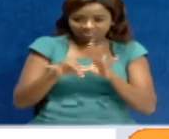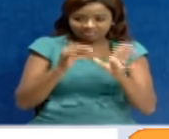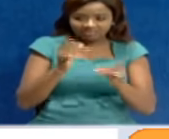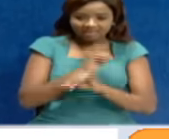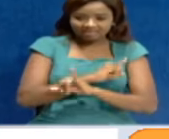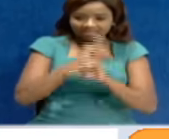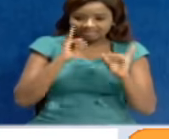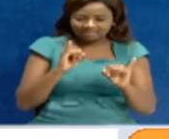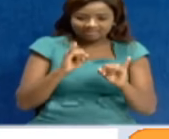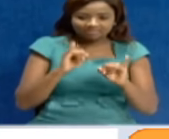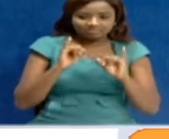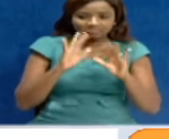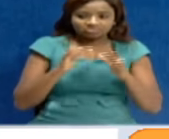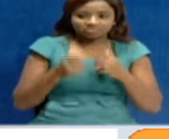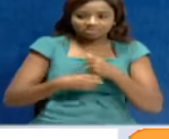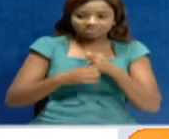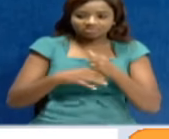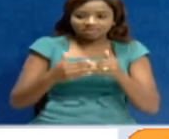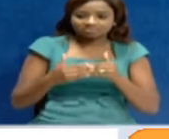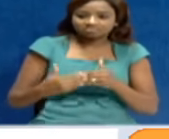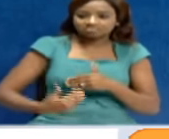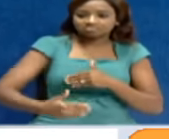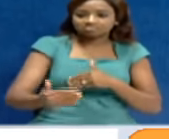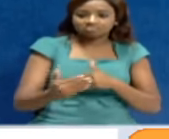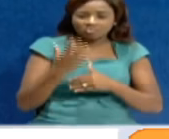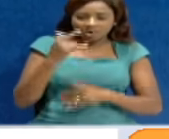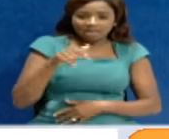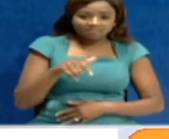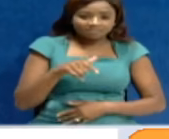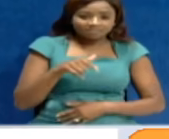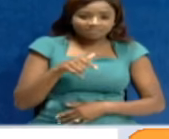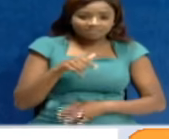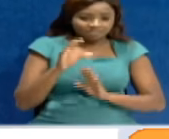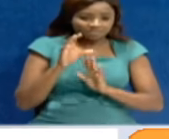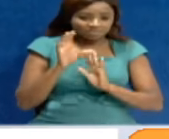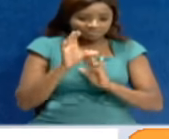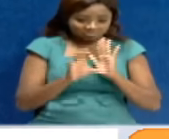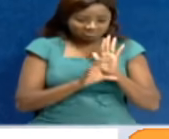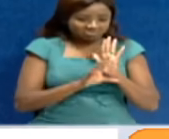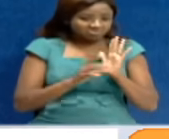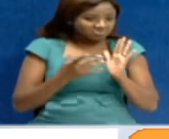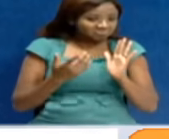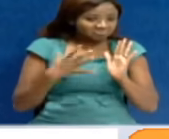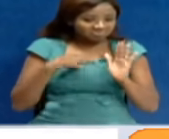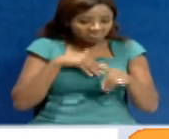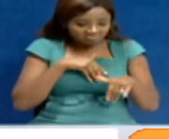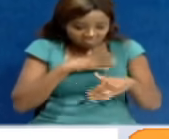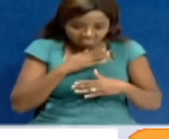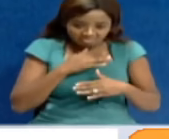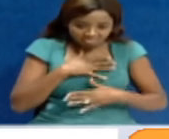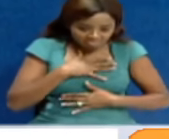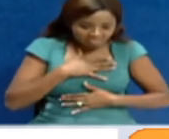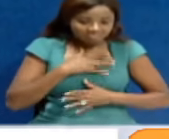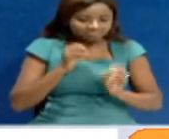of the rule of law in this country, which is a major, major problem that nobody seems to obey the law. Nobody seems to want to do what the